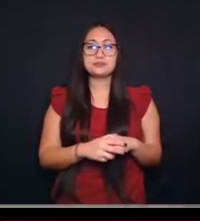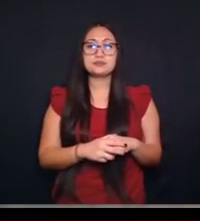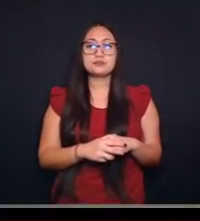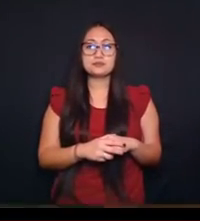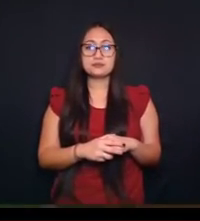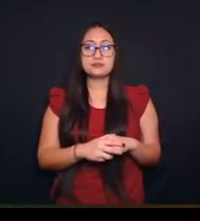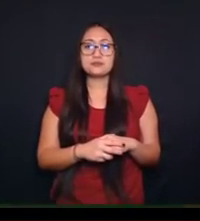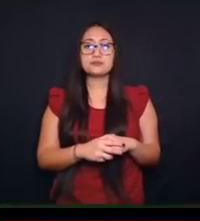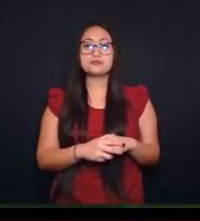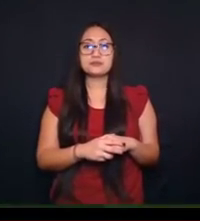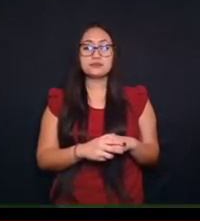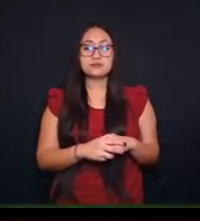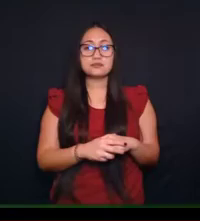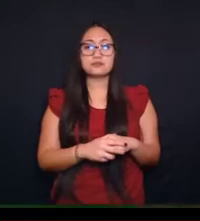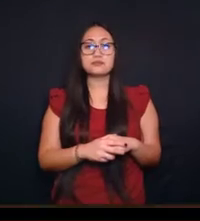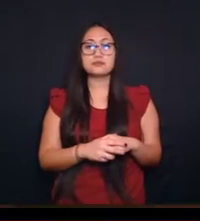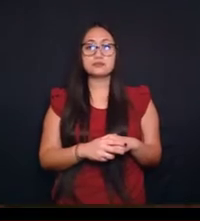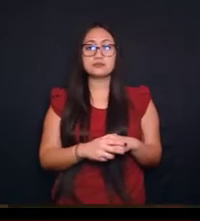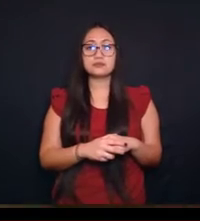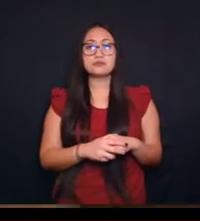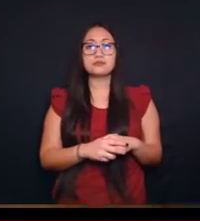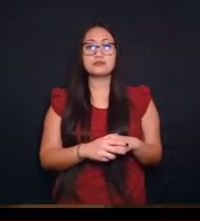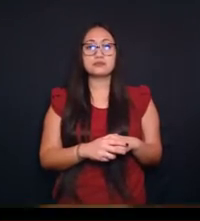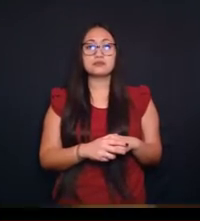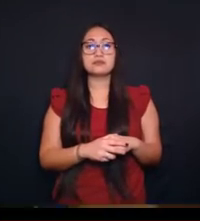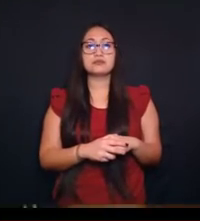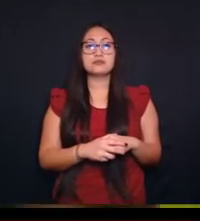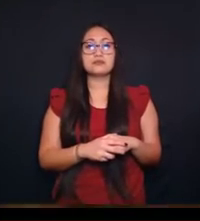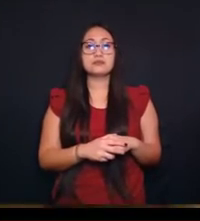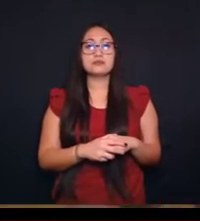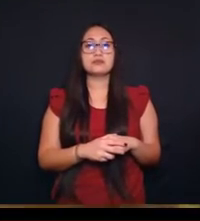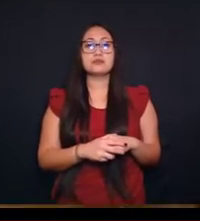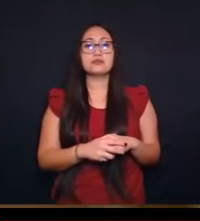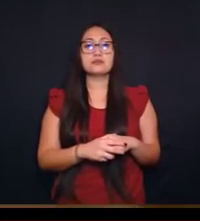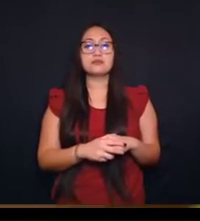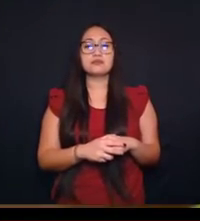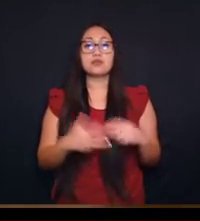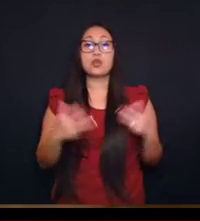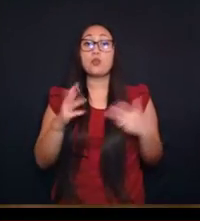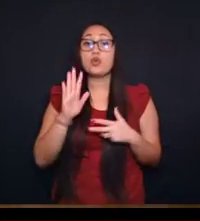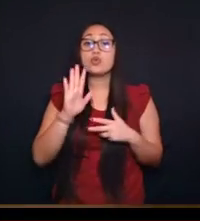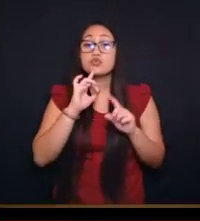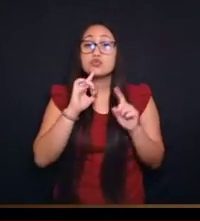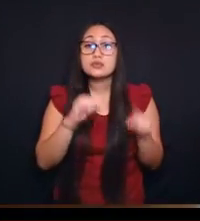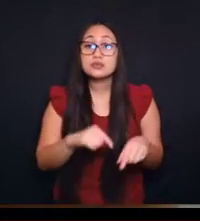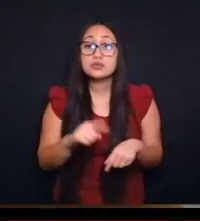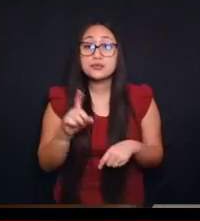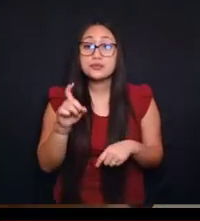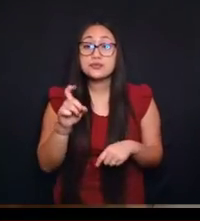Okay, so put a spider right there. What's your answer going to be? Which is